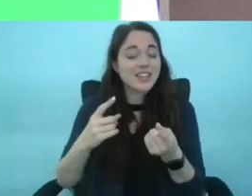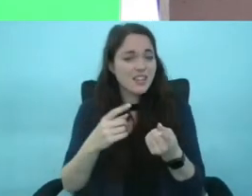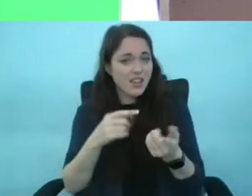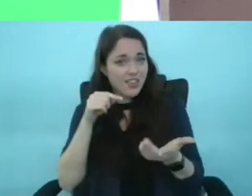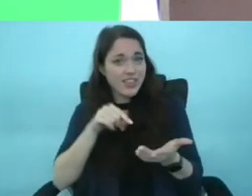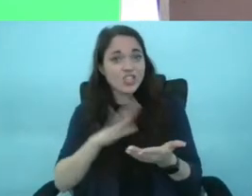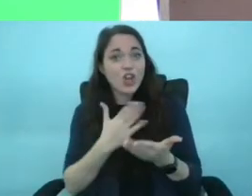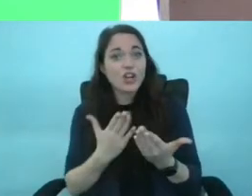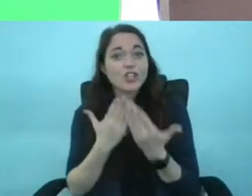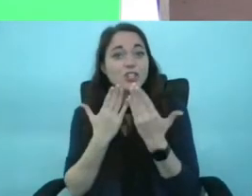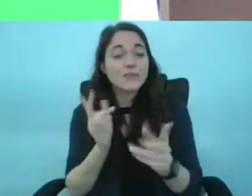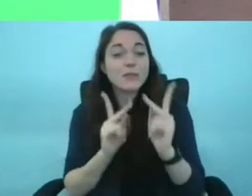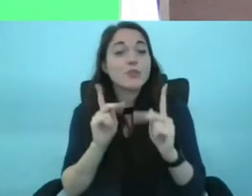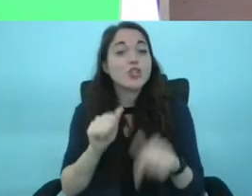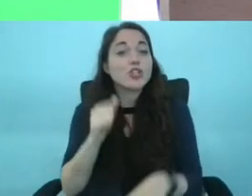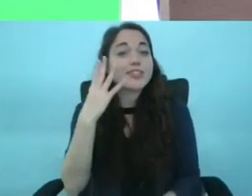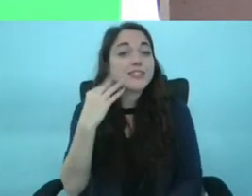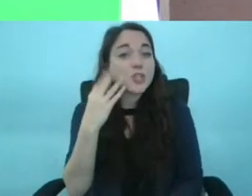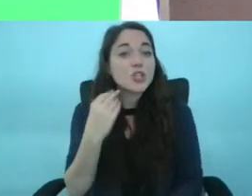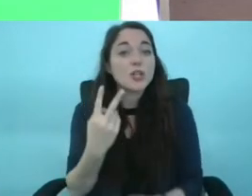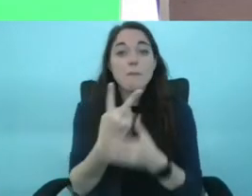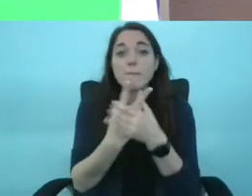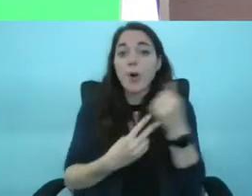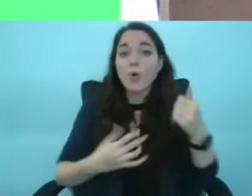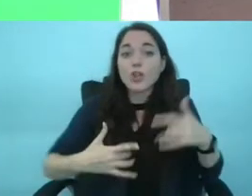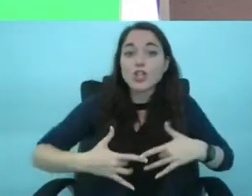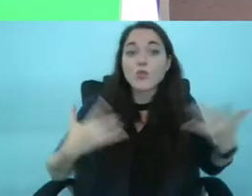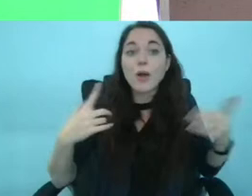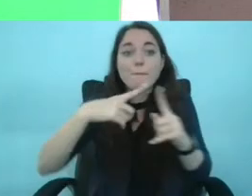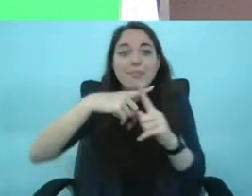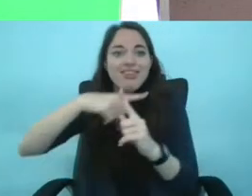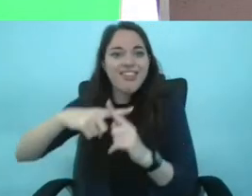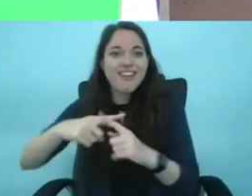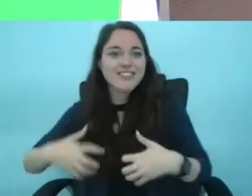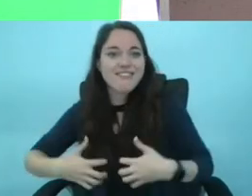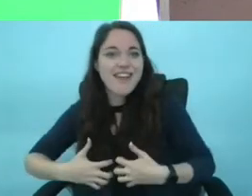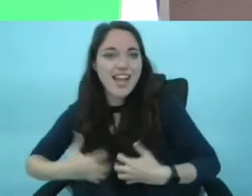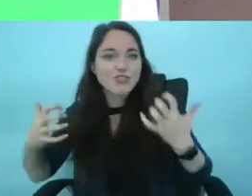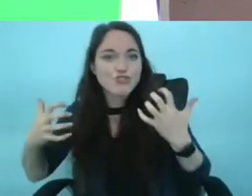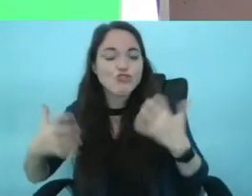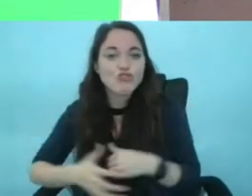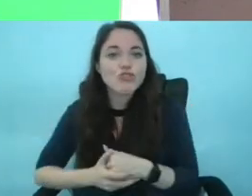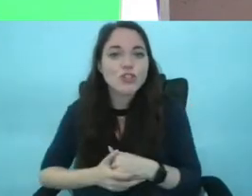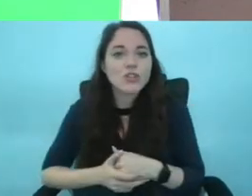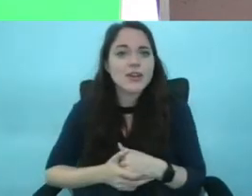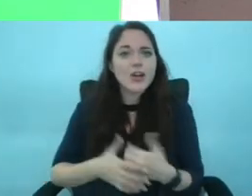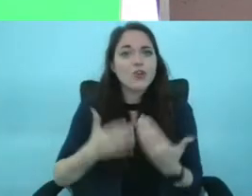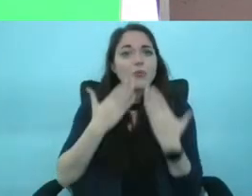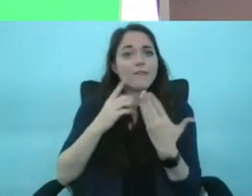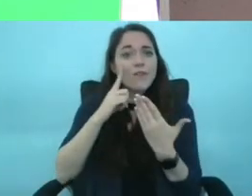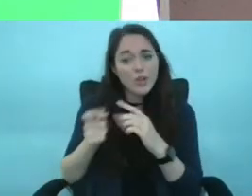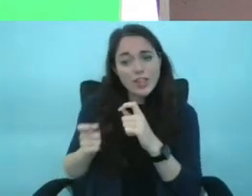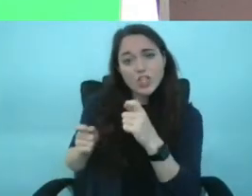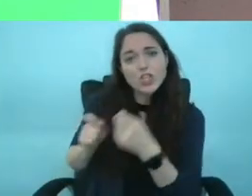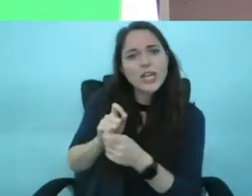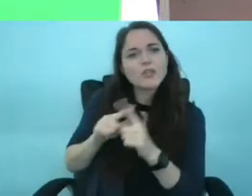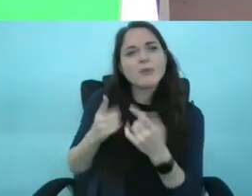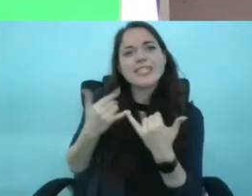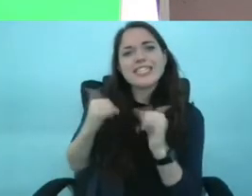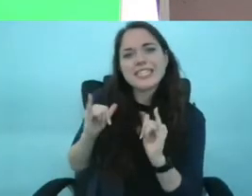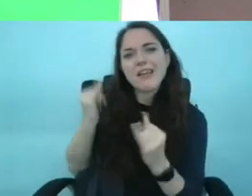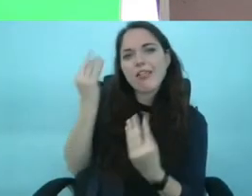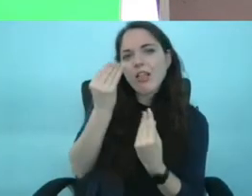and angry, grateful for the change that has already occurred, yet mindful that the struggle is not